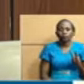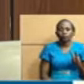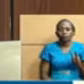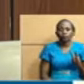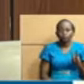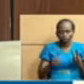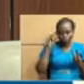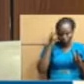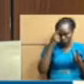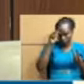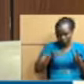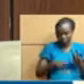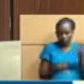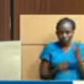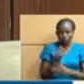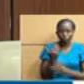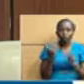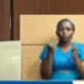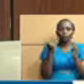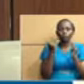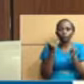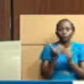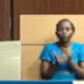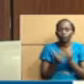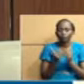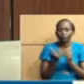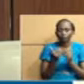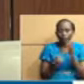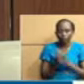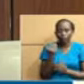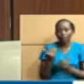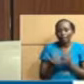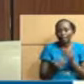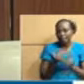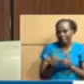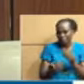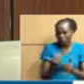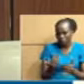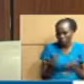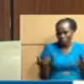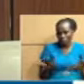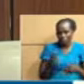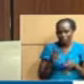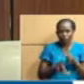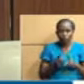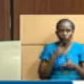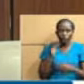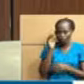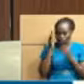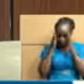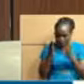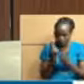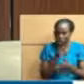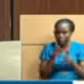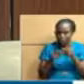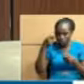create a system, because government cannot afford to keep patting on people's backs, people who are crying.